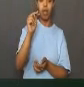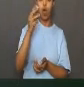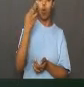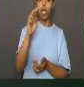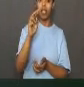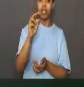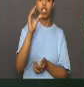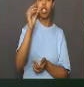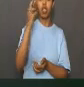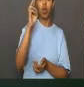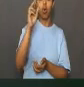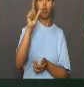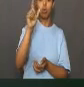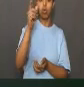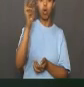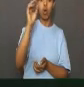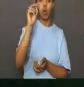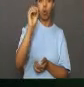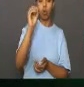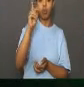Choose the correct answer.